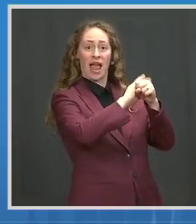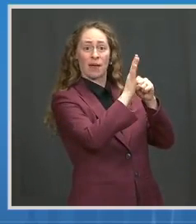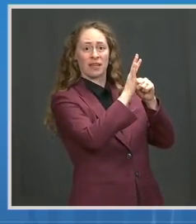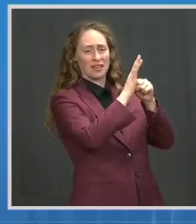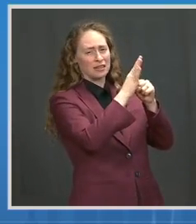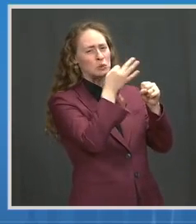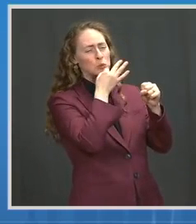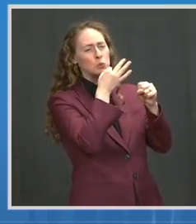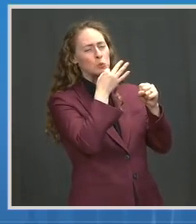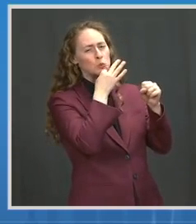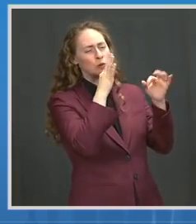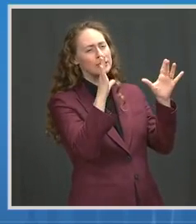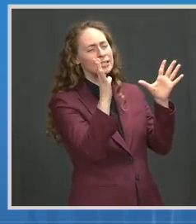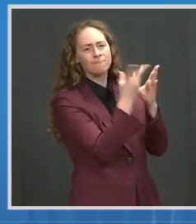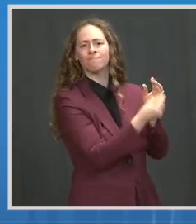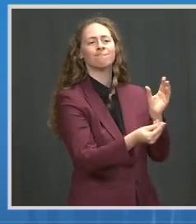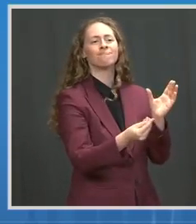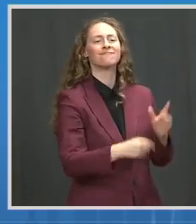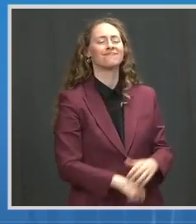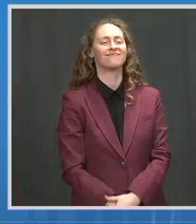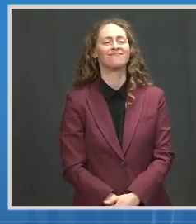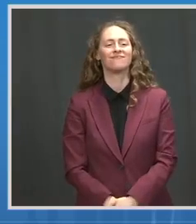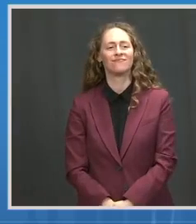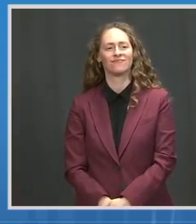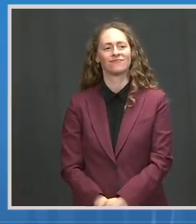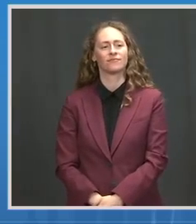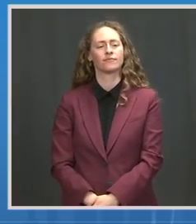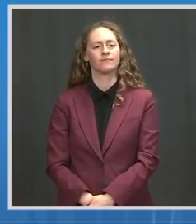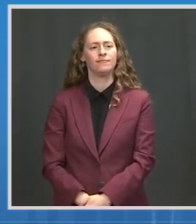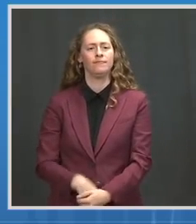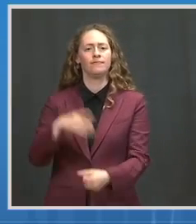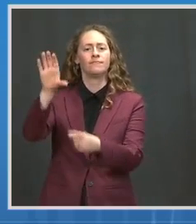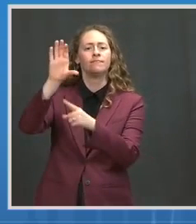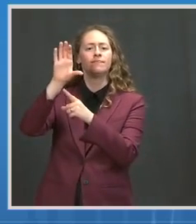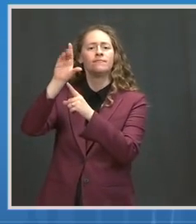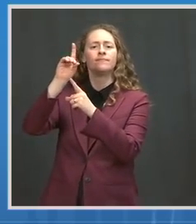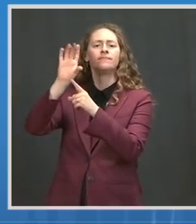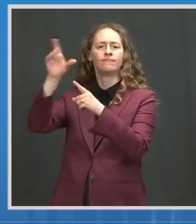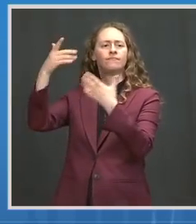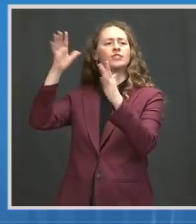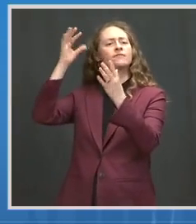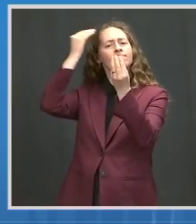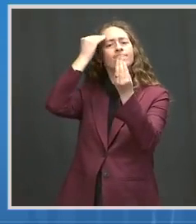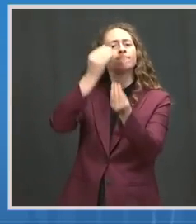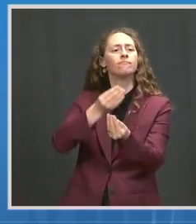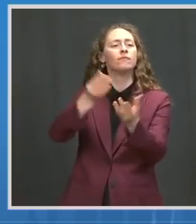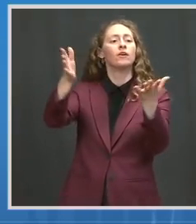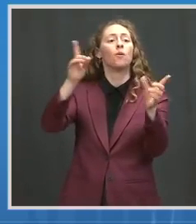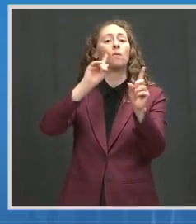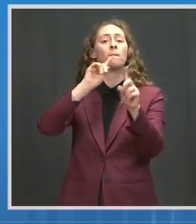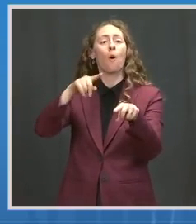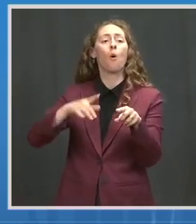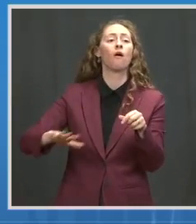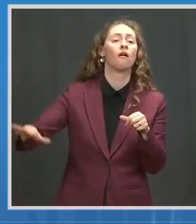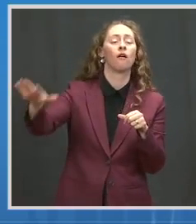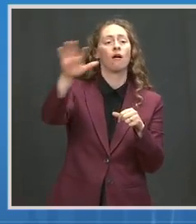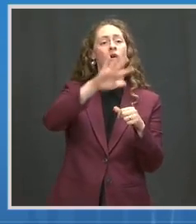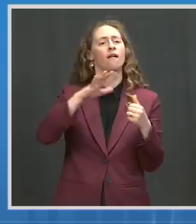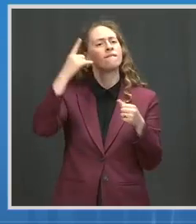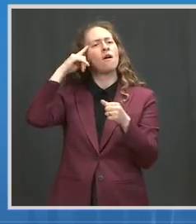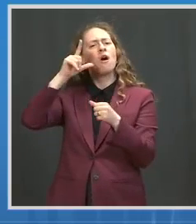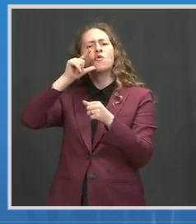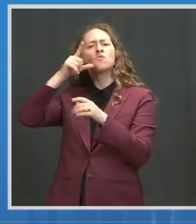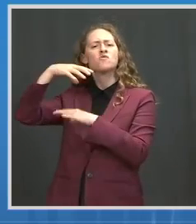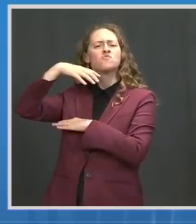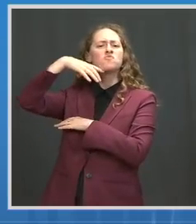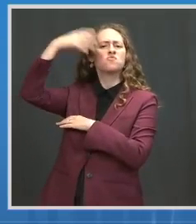how high vaccination coverage in older adults in the United States has served to reduce COVID-19 cases